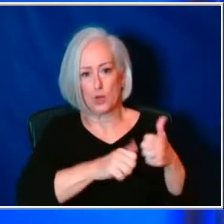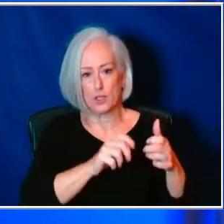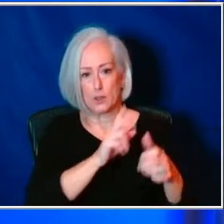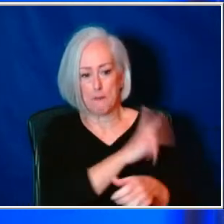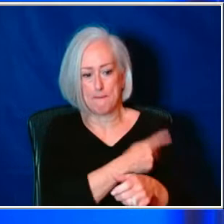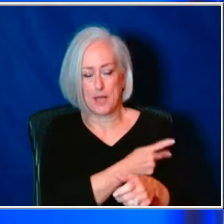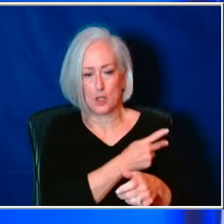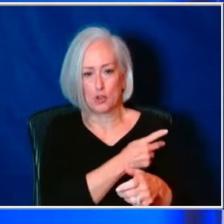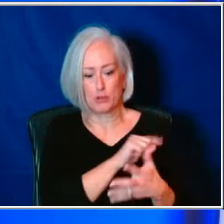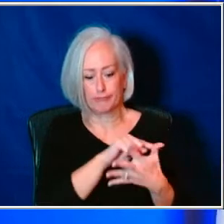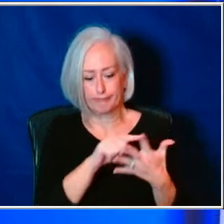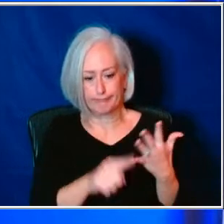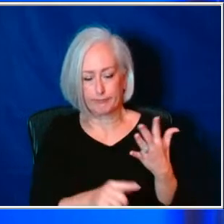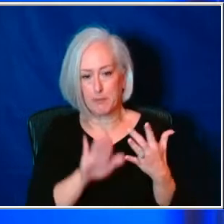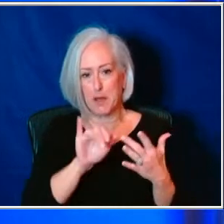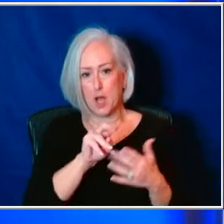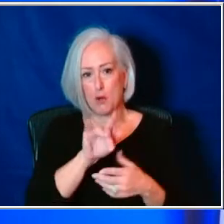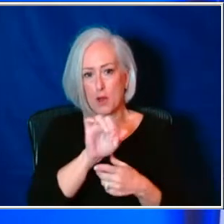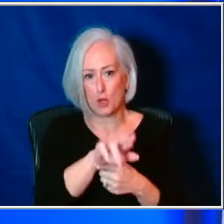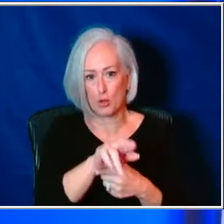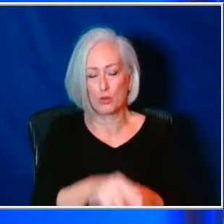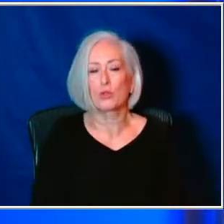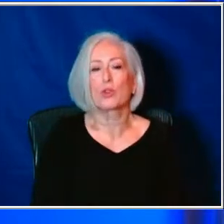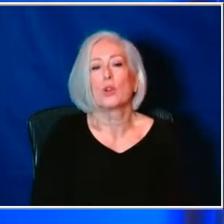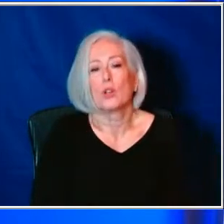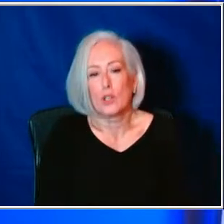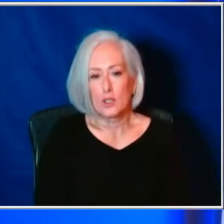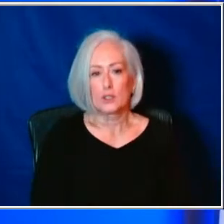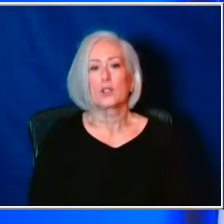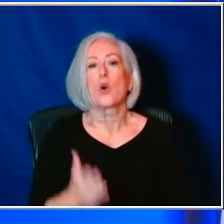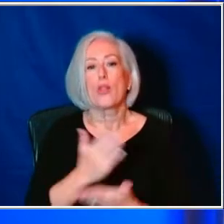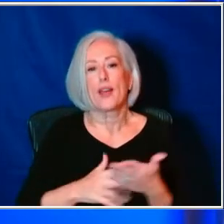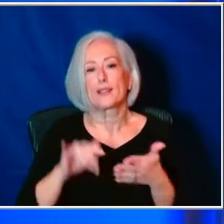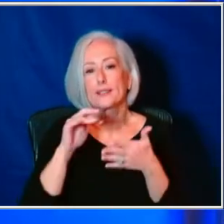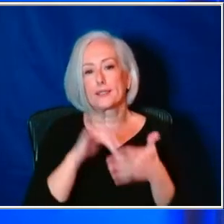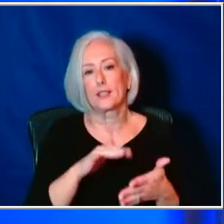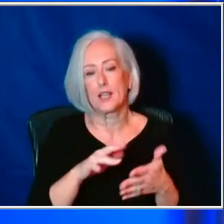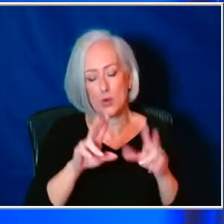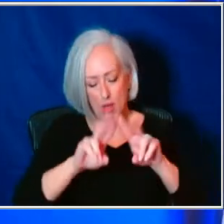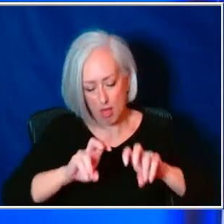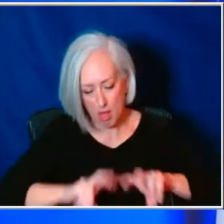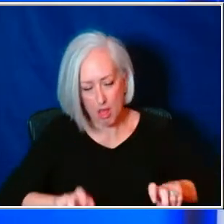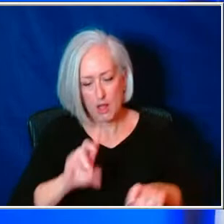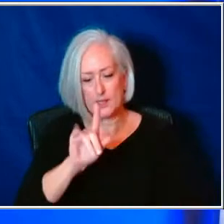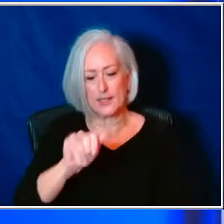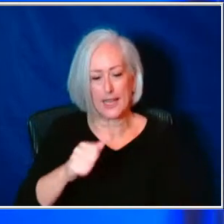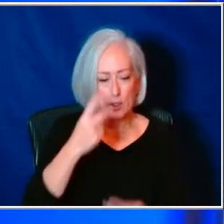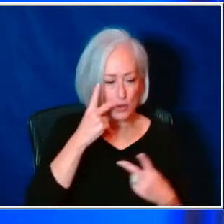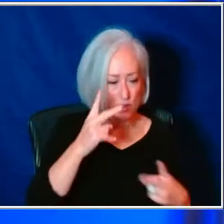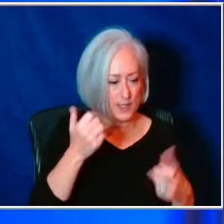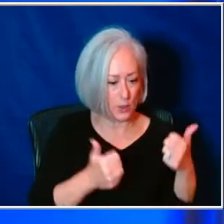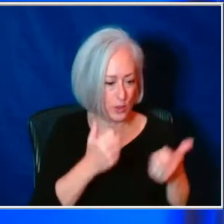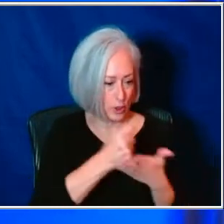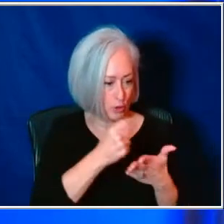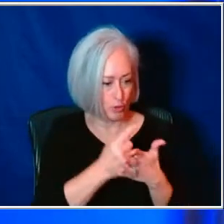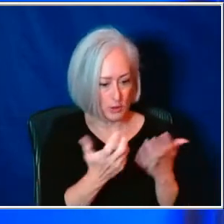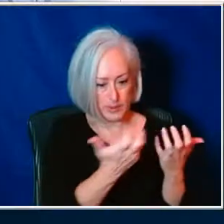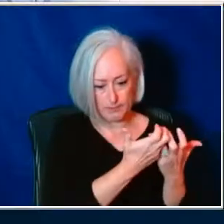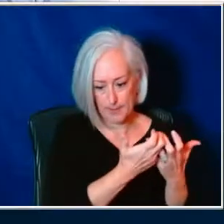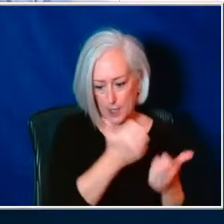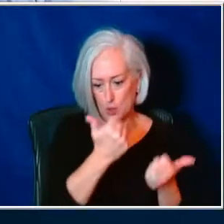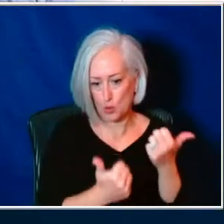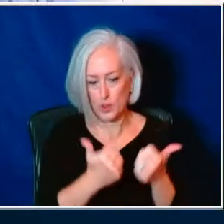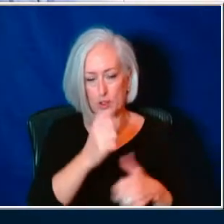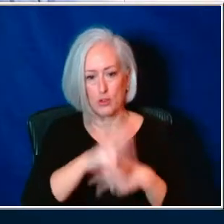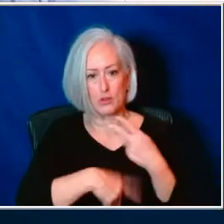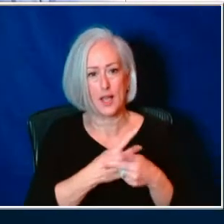the study as well statistically will be to analyze the data to see what treatments work best for which patients. And